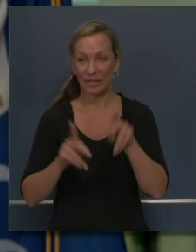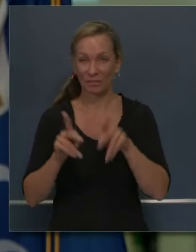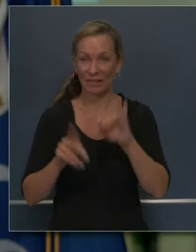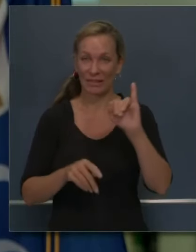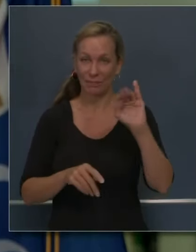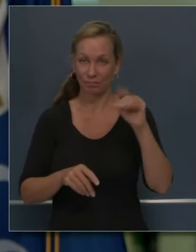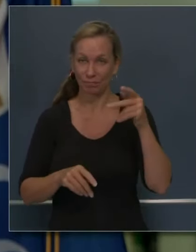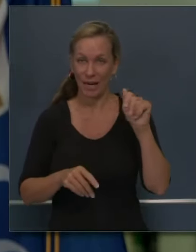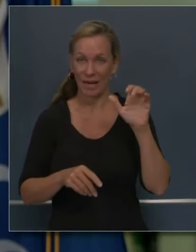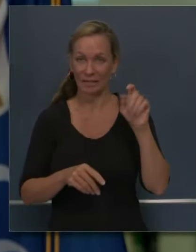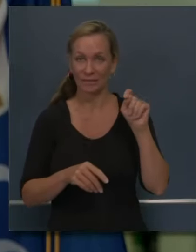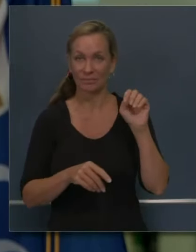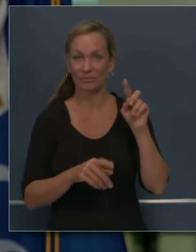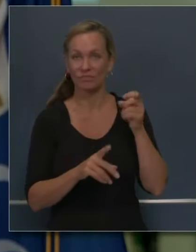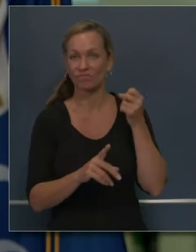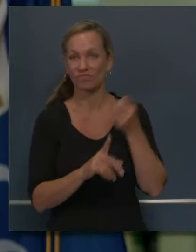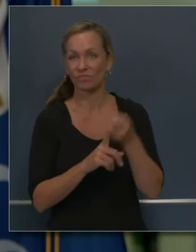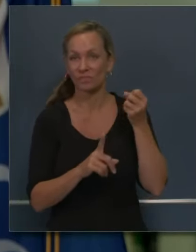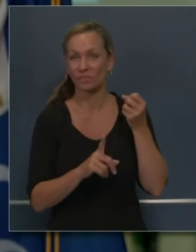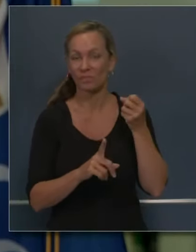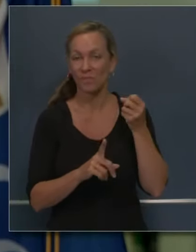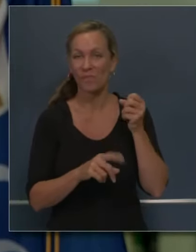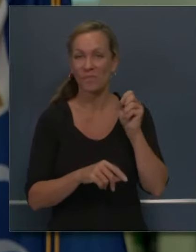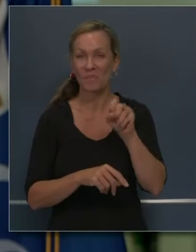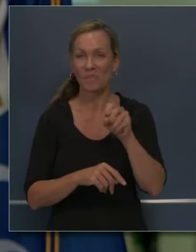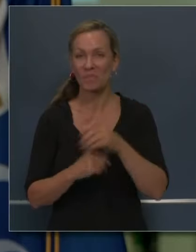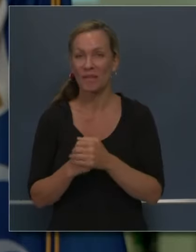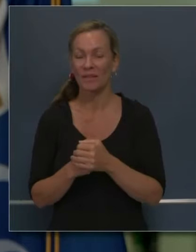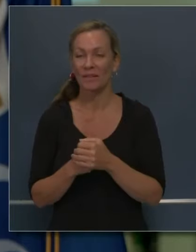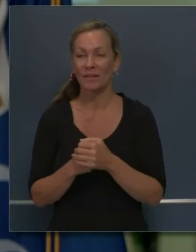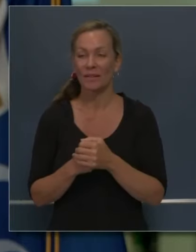yourself. Dustin Gardner, San Francisco Chronicle.